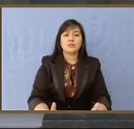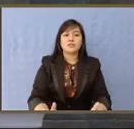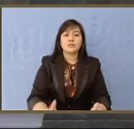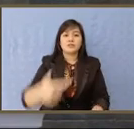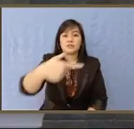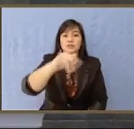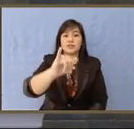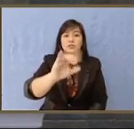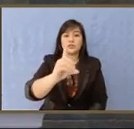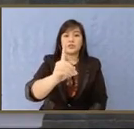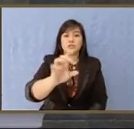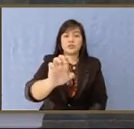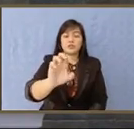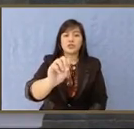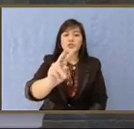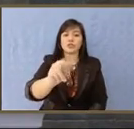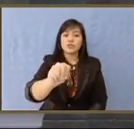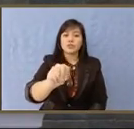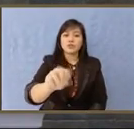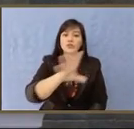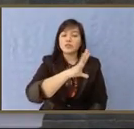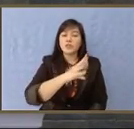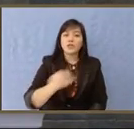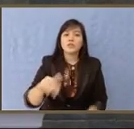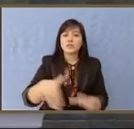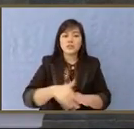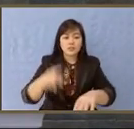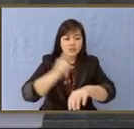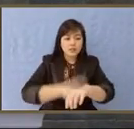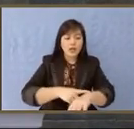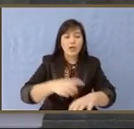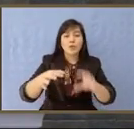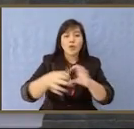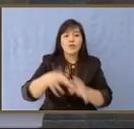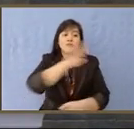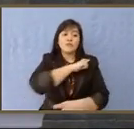sa early reign ng